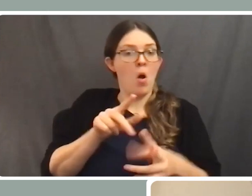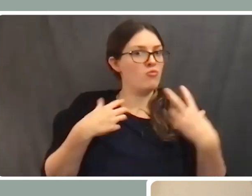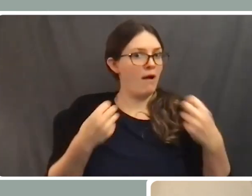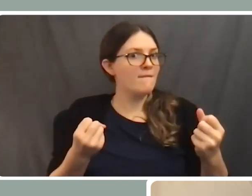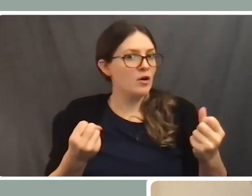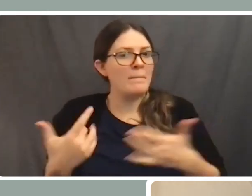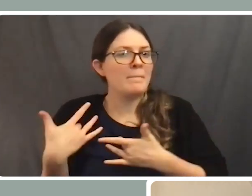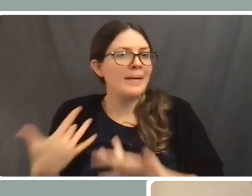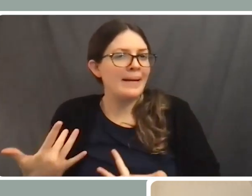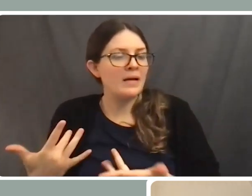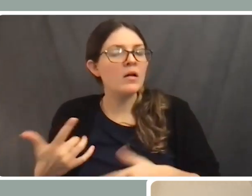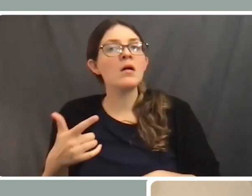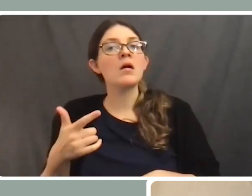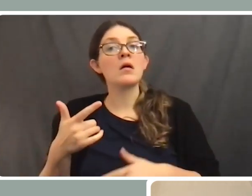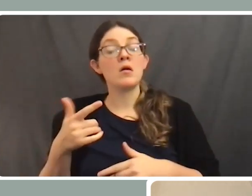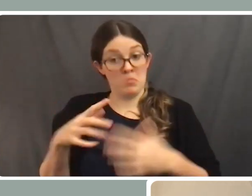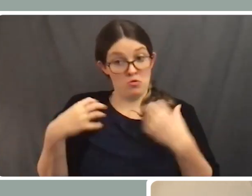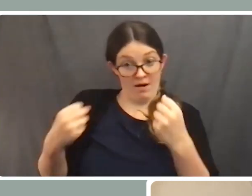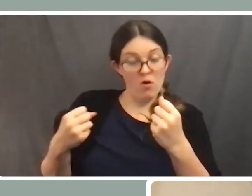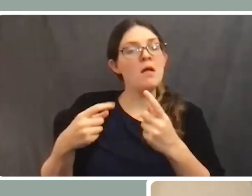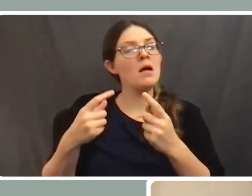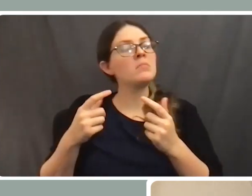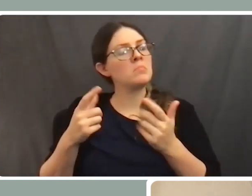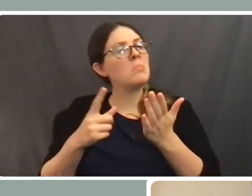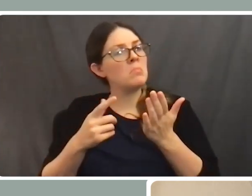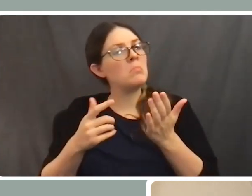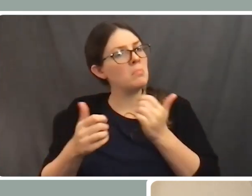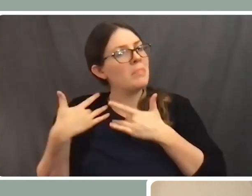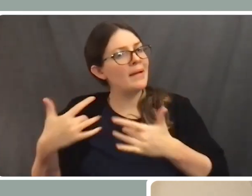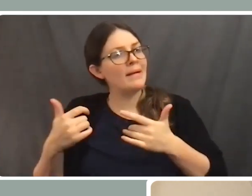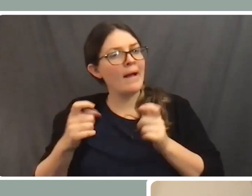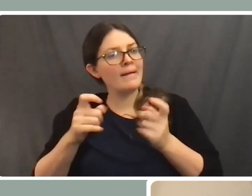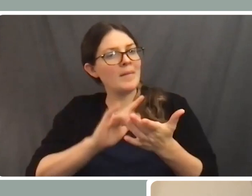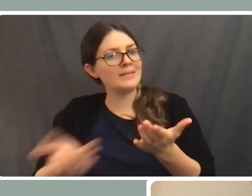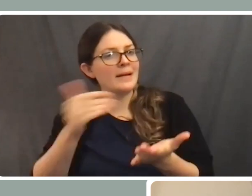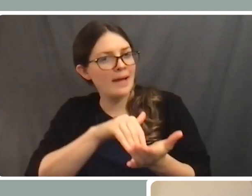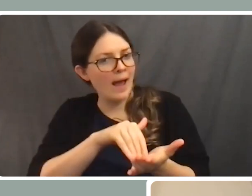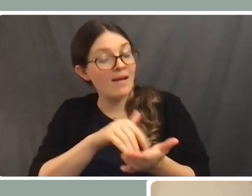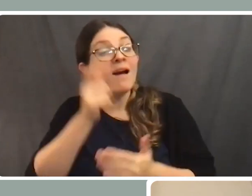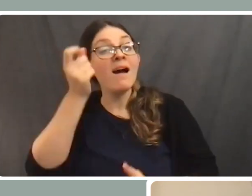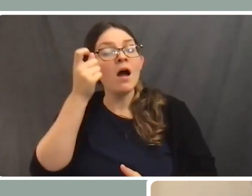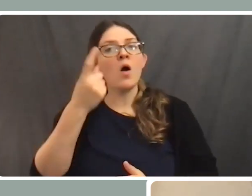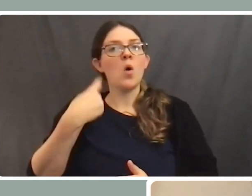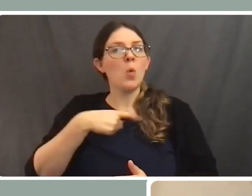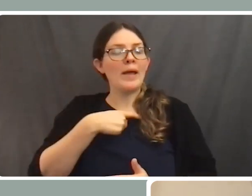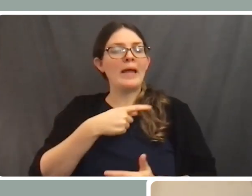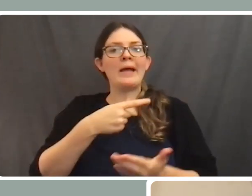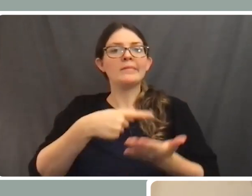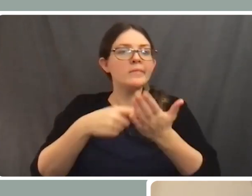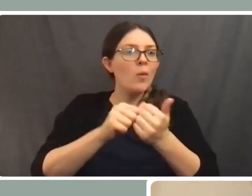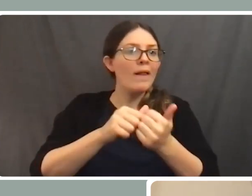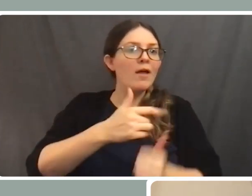usually reinitiate the drug in that setting. Obviously, we do that after careful conversation with a